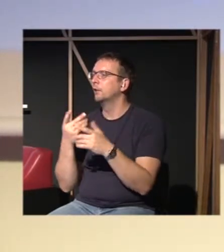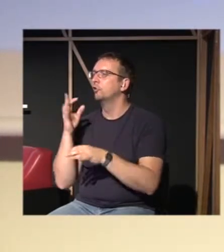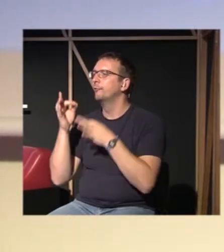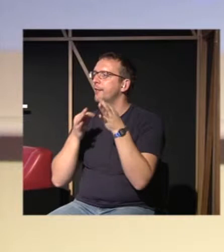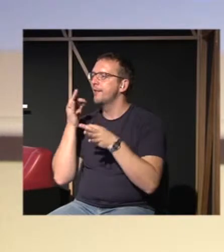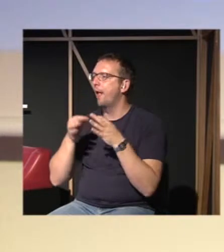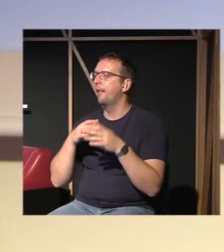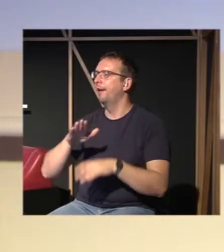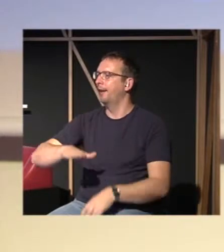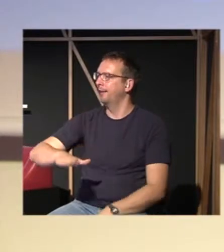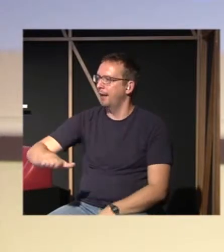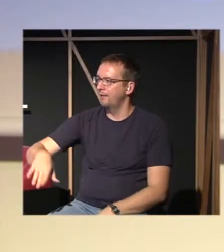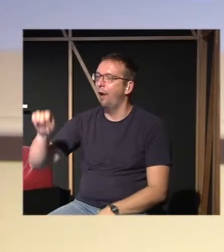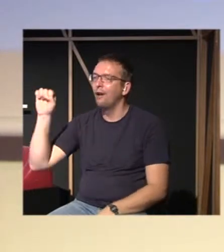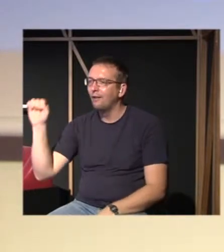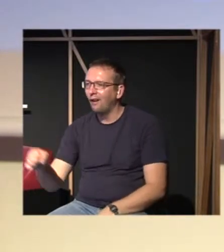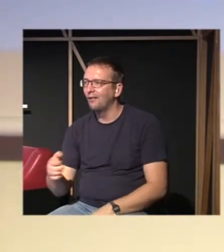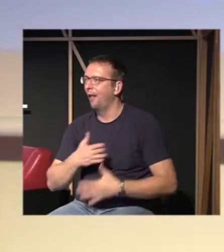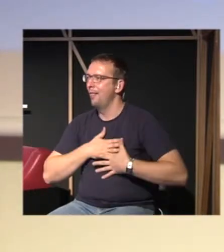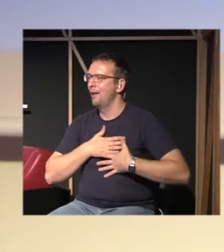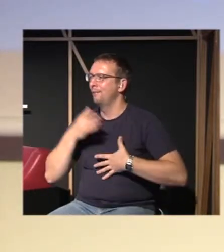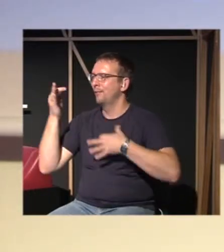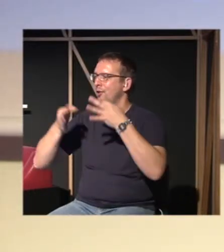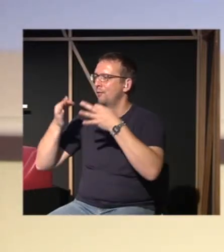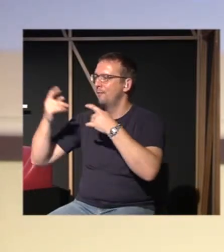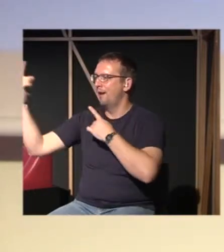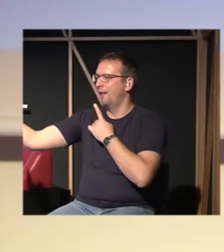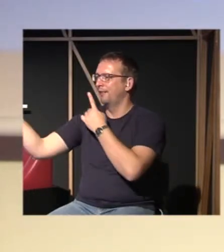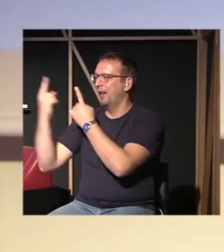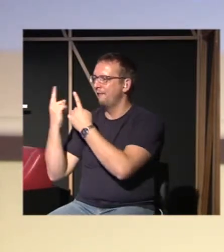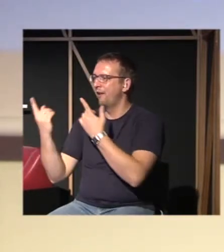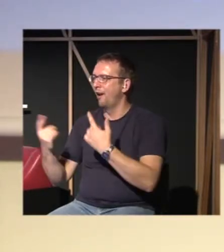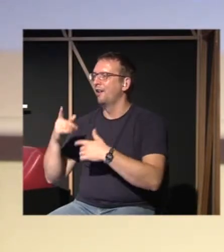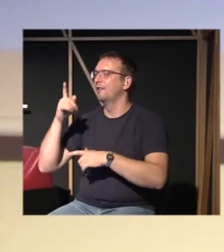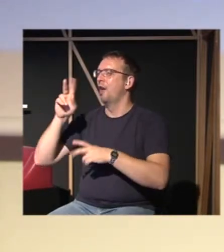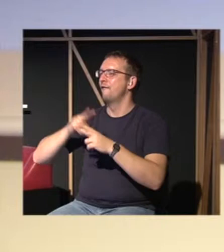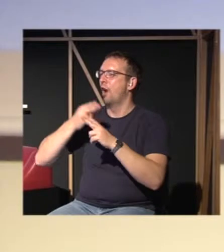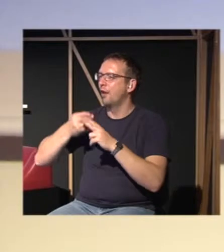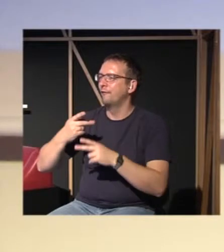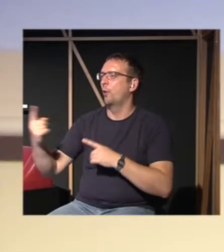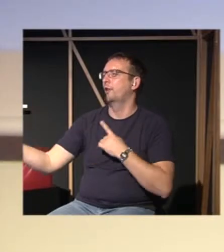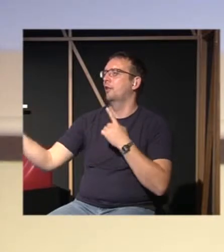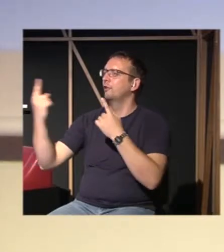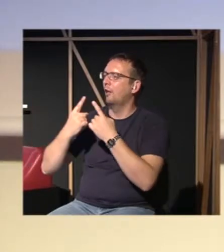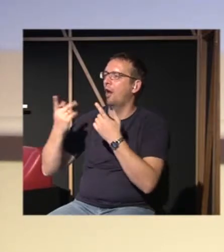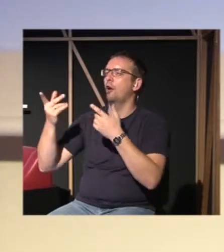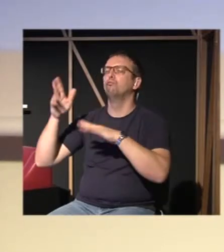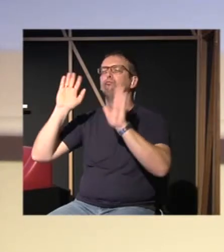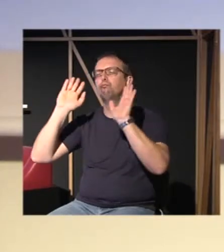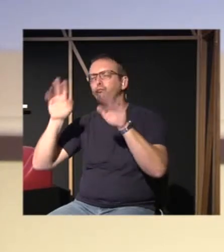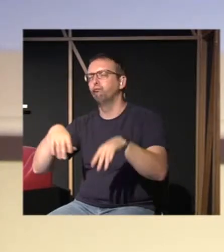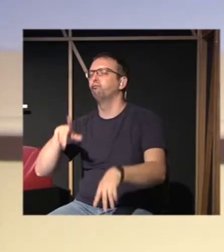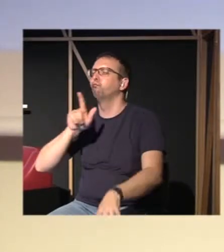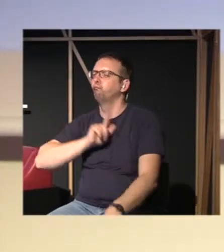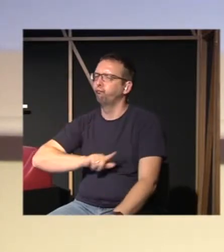CSK Moscow also provided a stadium tour for disabled people. Unfortunately, our stadium is not fully accessible,